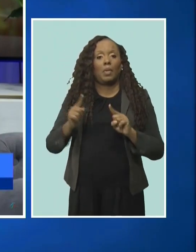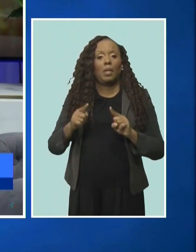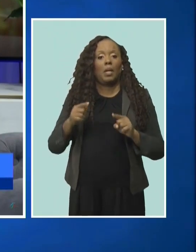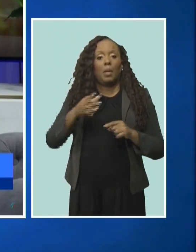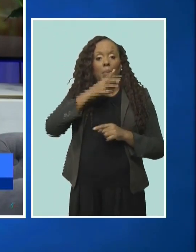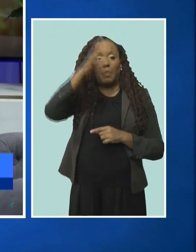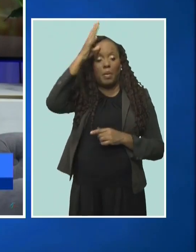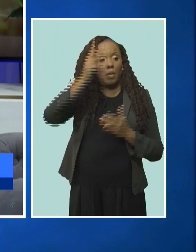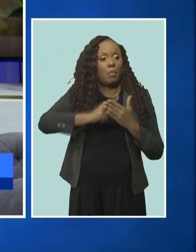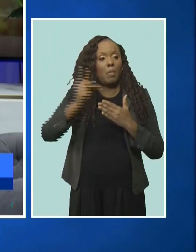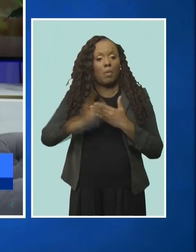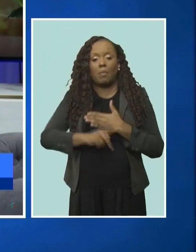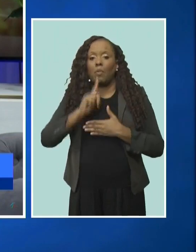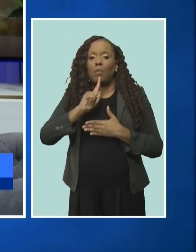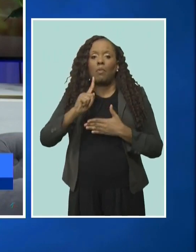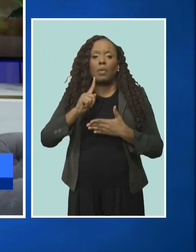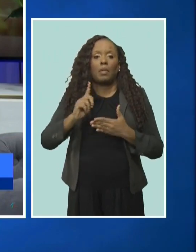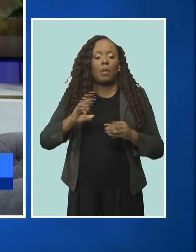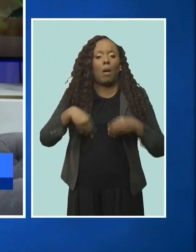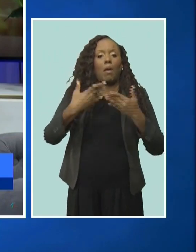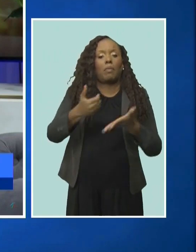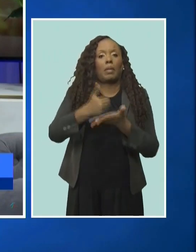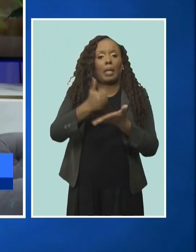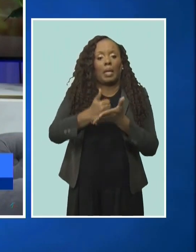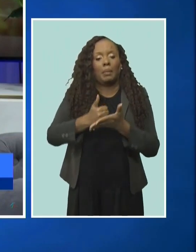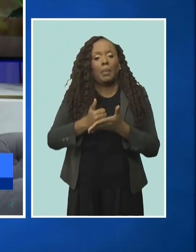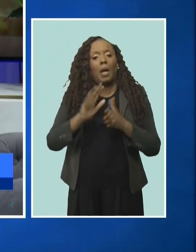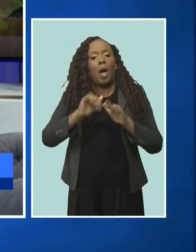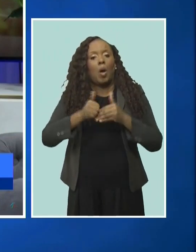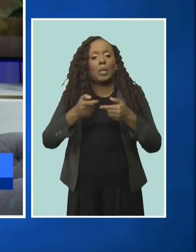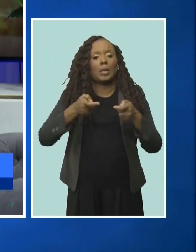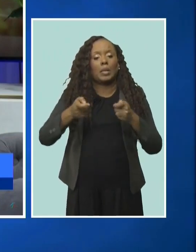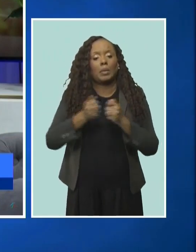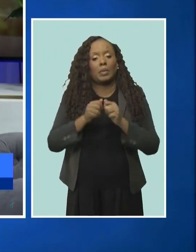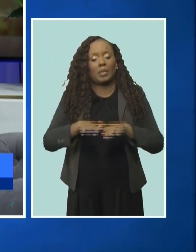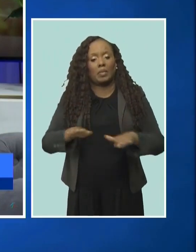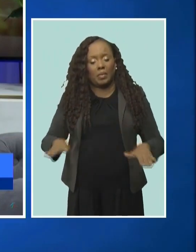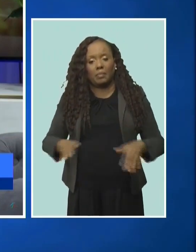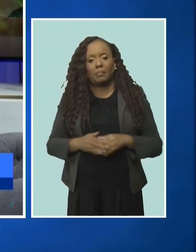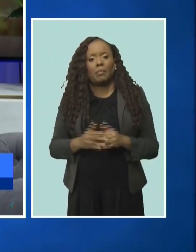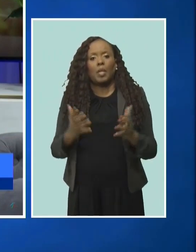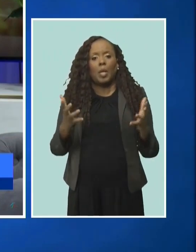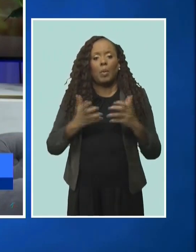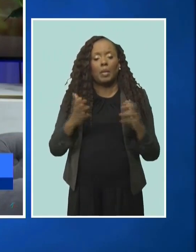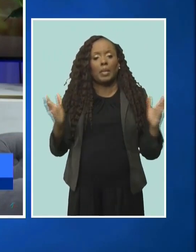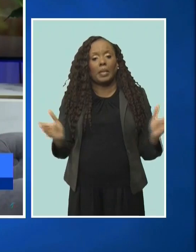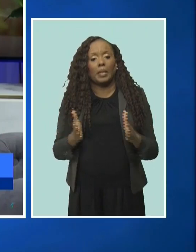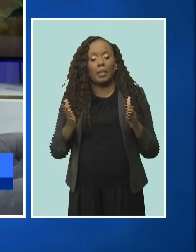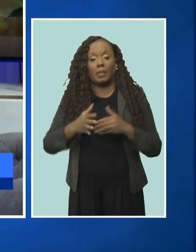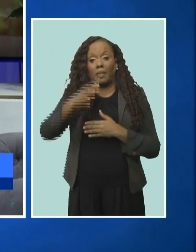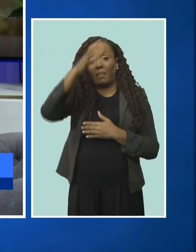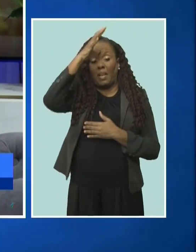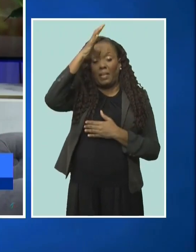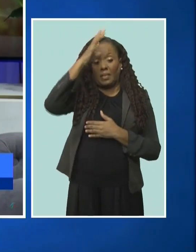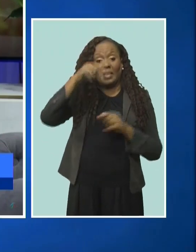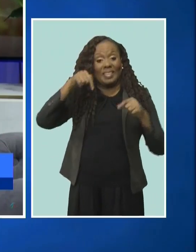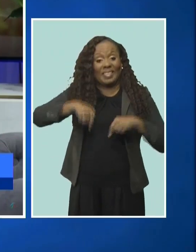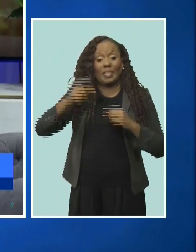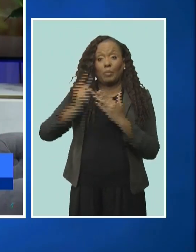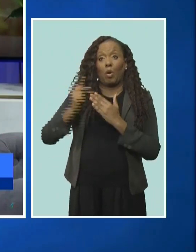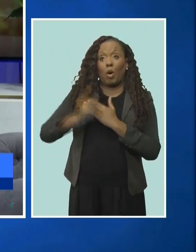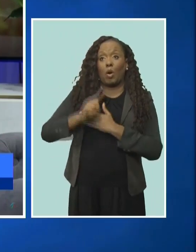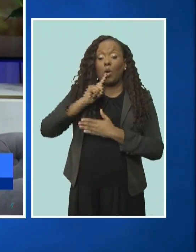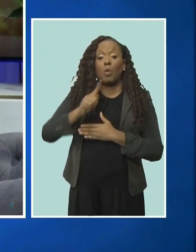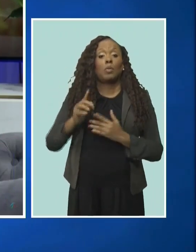way of dealing with children. So I want to encourage all fathers, because this particular program is very special. It is